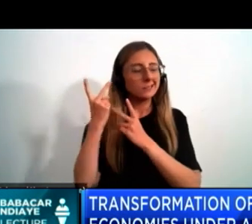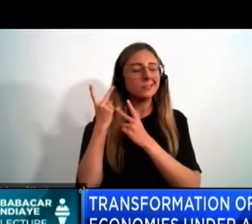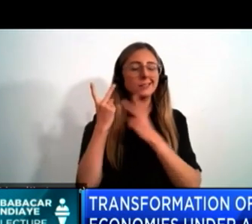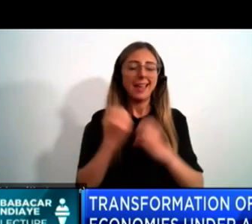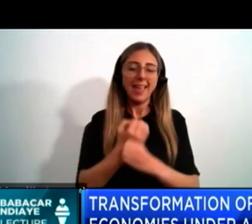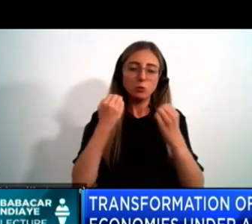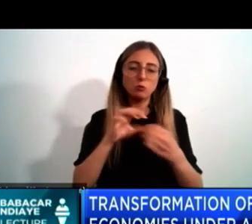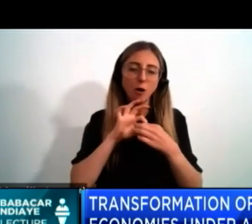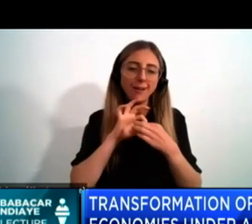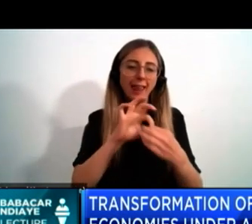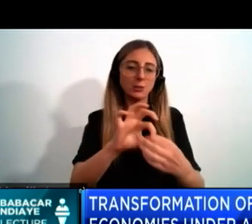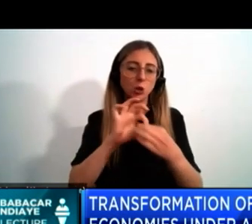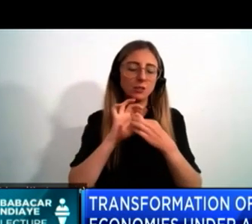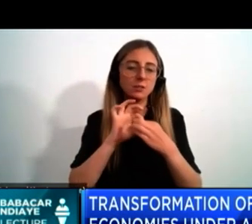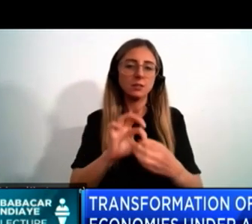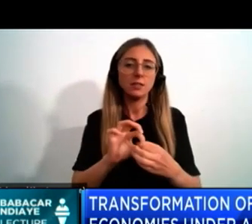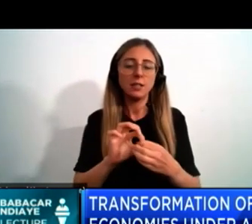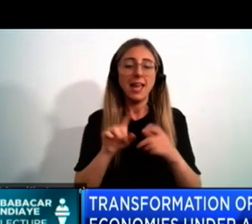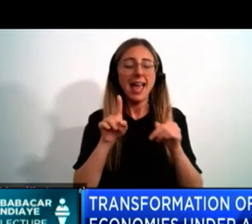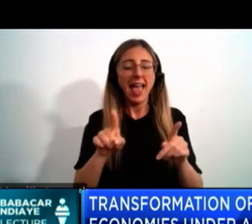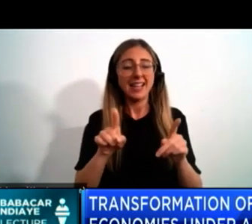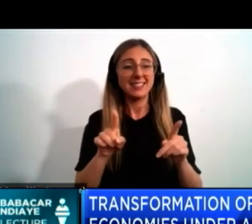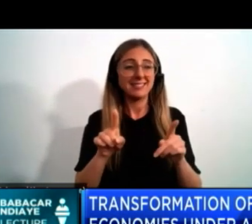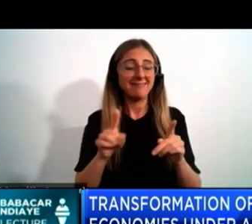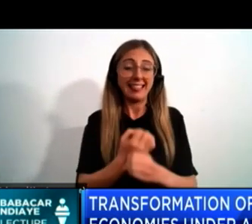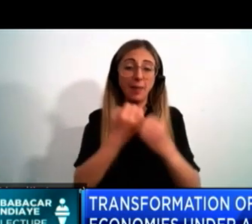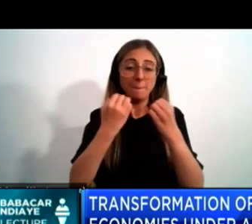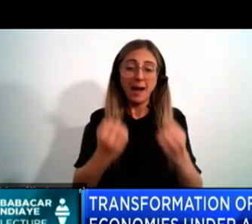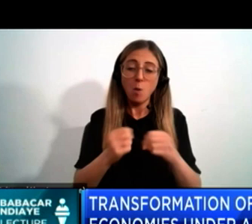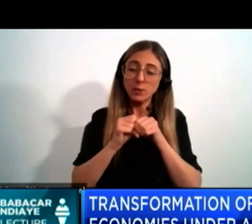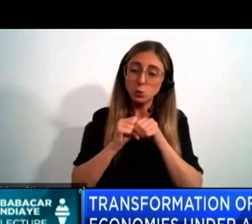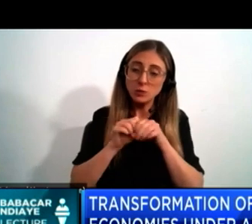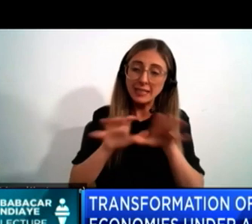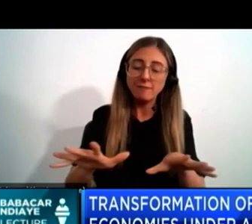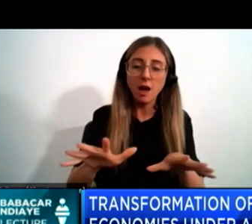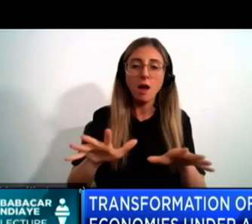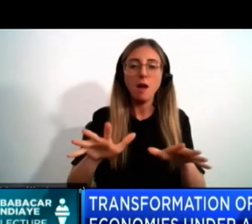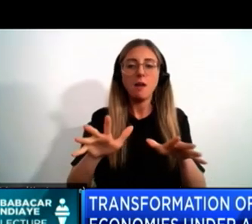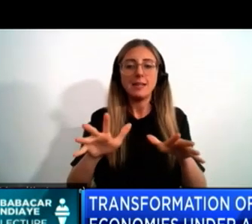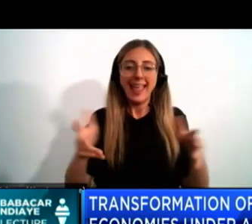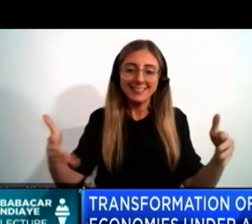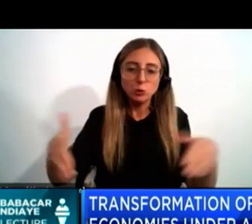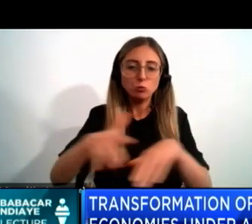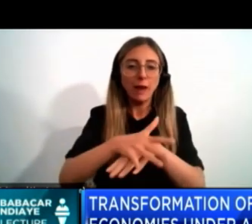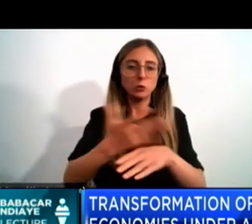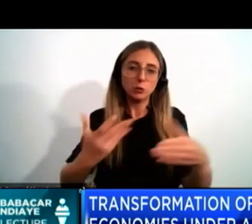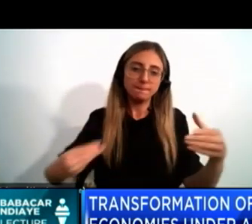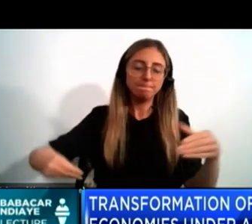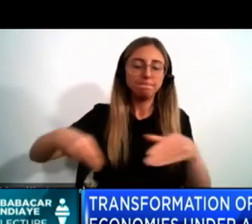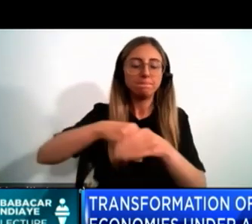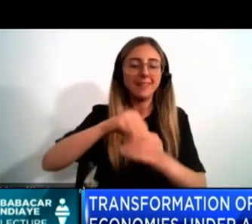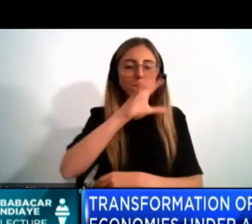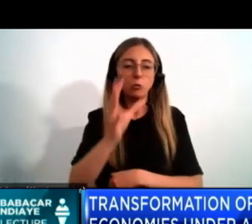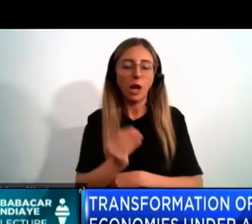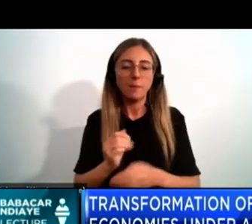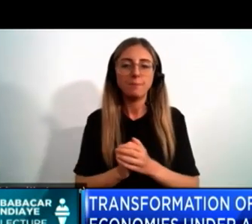strong continental institutions as instruments for delivering Africa's development and integration. AfCFTA Bank